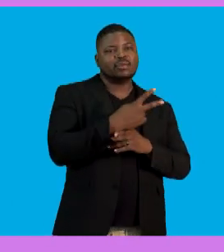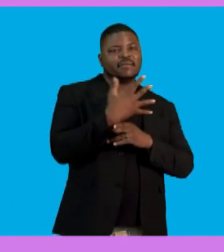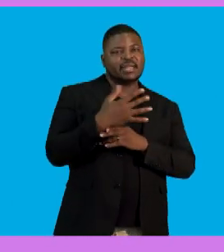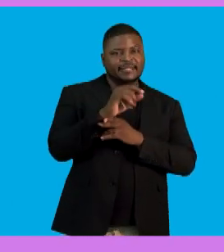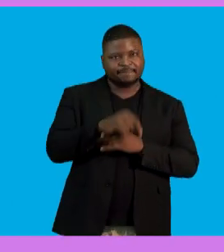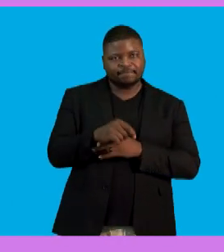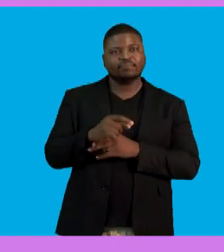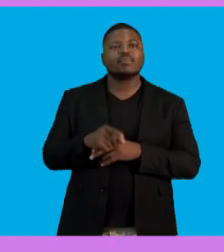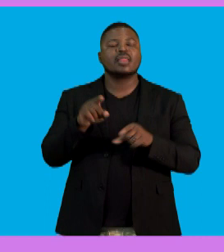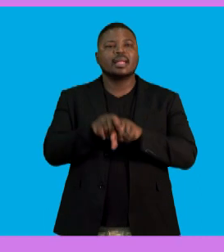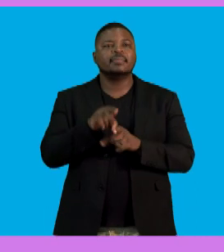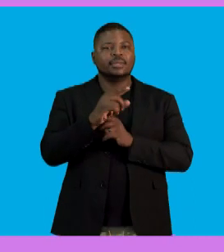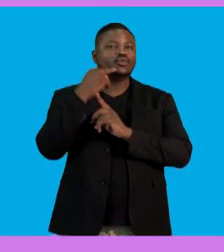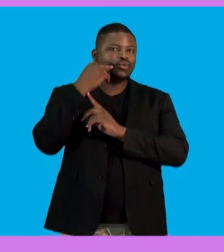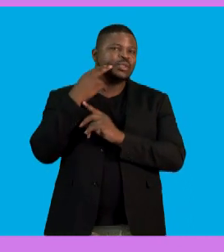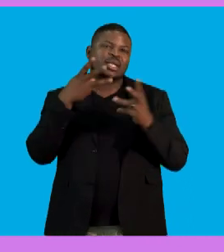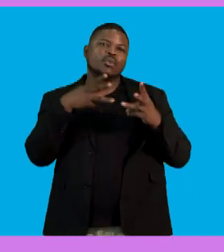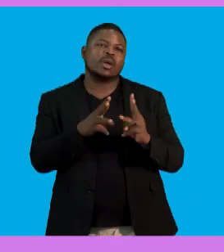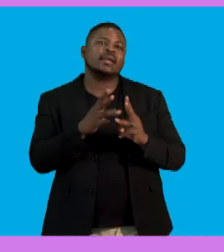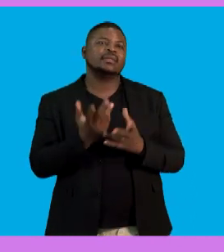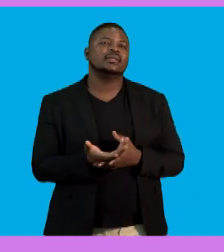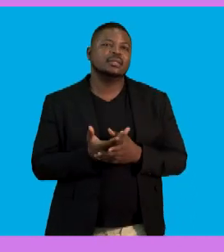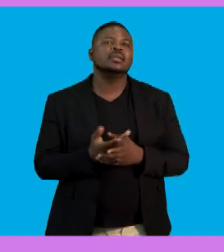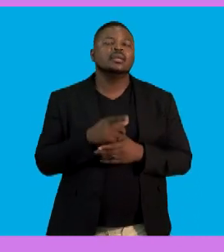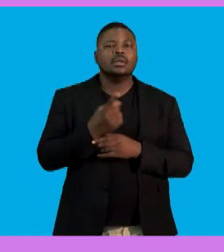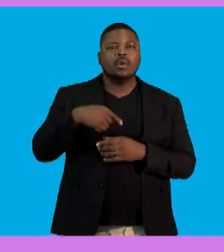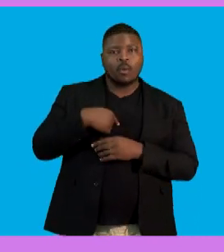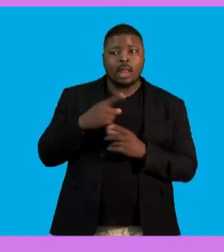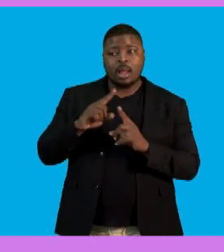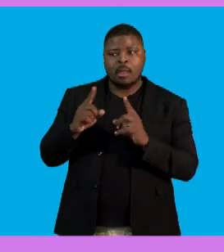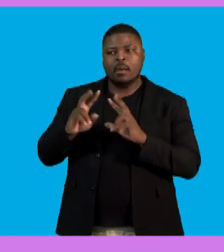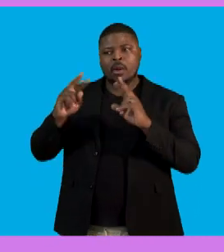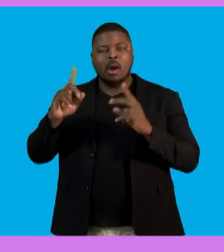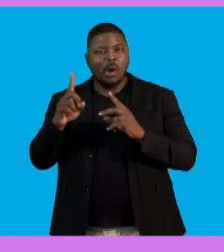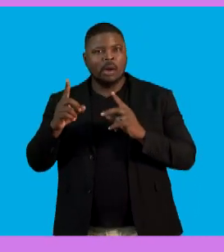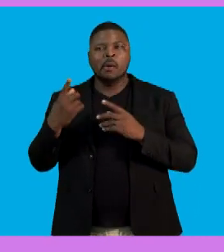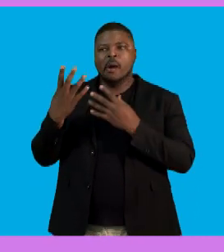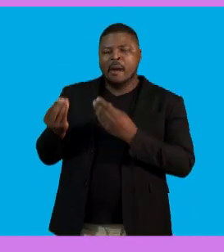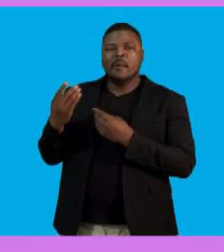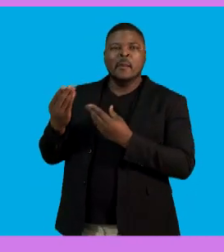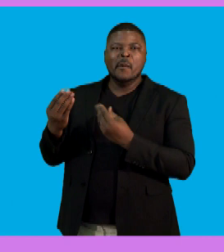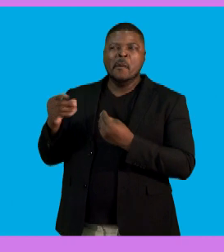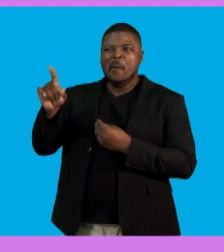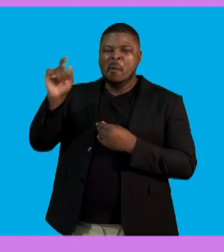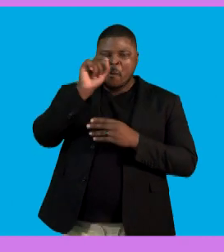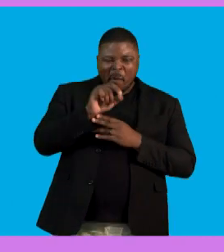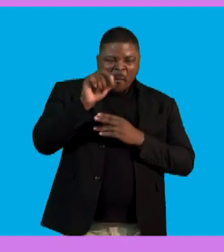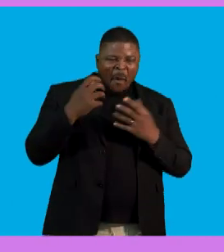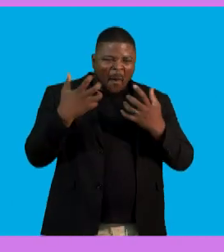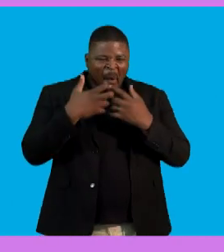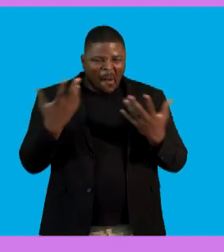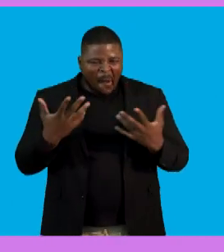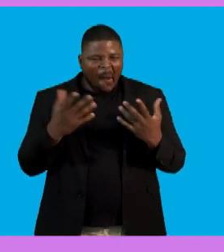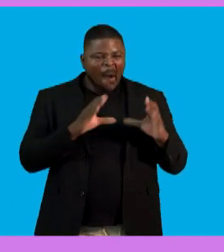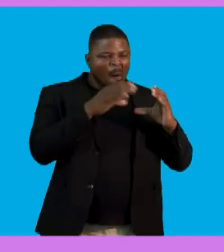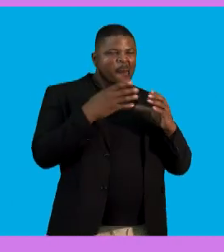2, right there, just like we did before with the chocolates. This time, though, we have numbers. 30, there's a 30, and